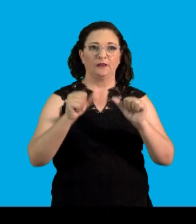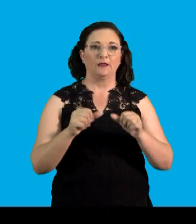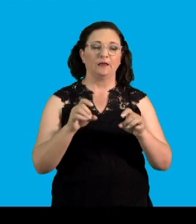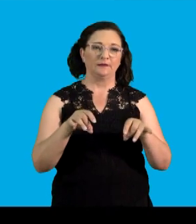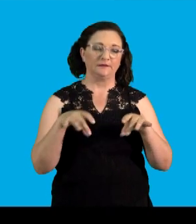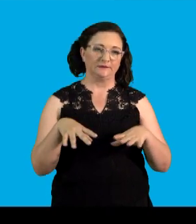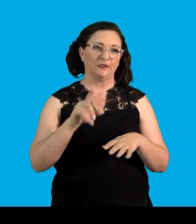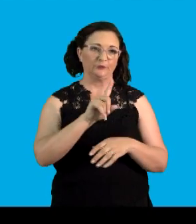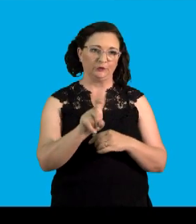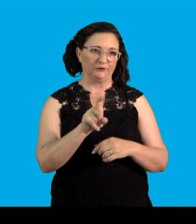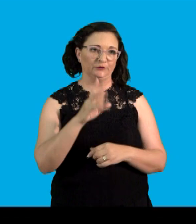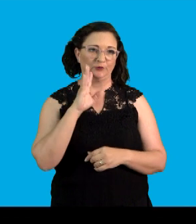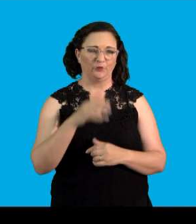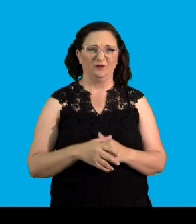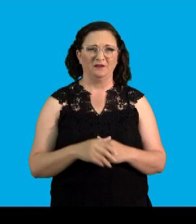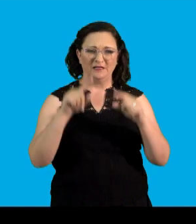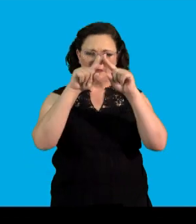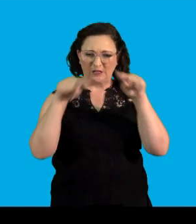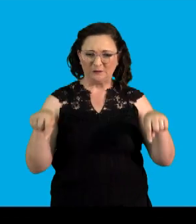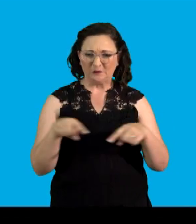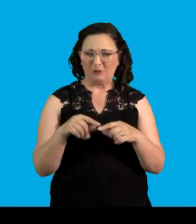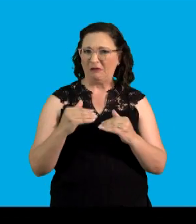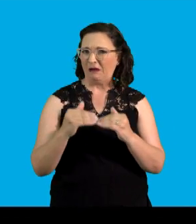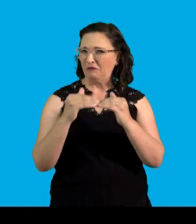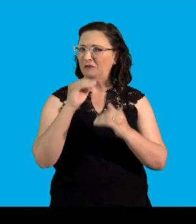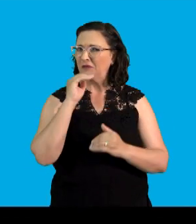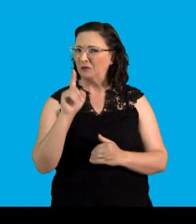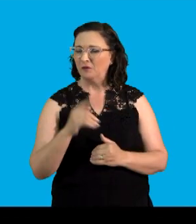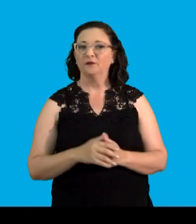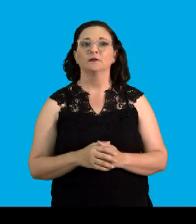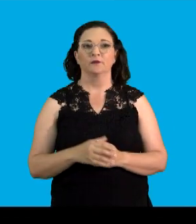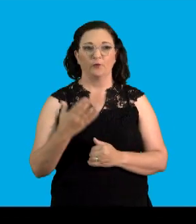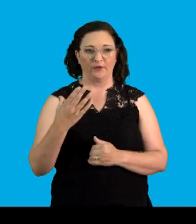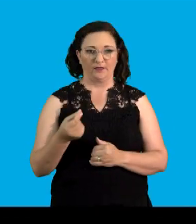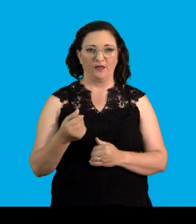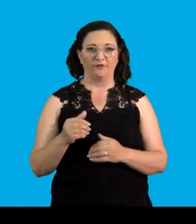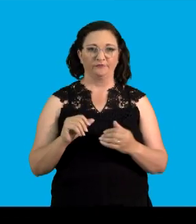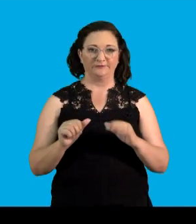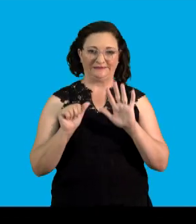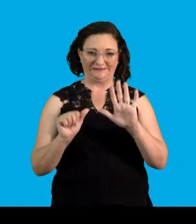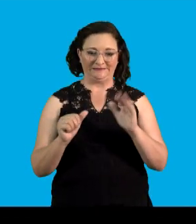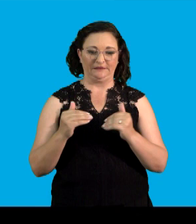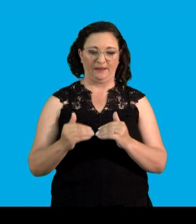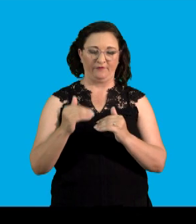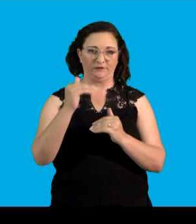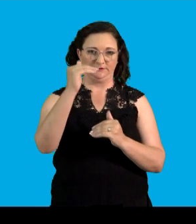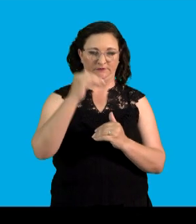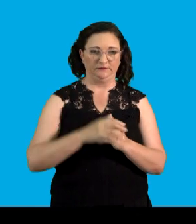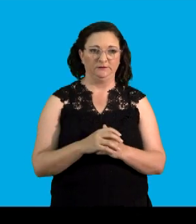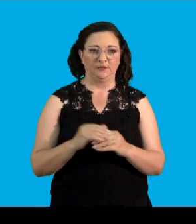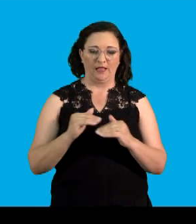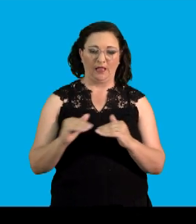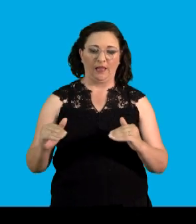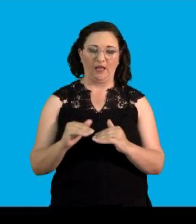exam questions. What do you mean by the taxonomy levels? We've got 6 taxonomy levels here. Right, level